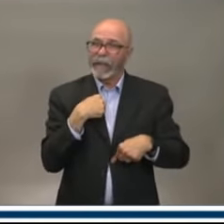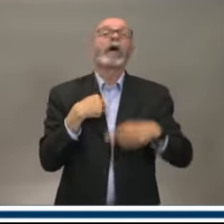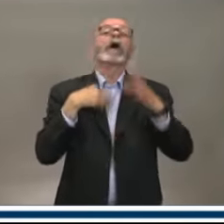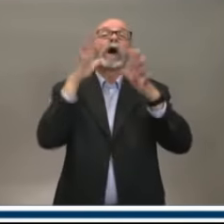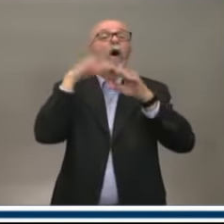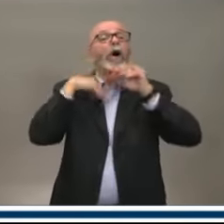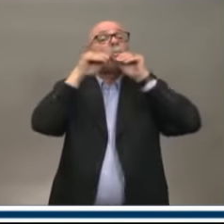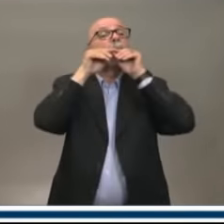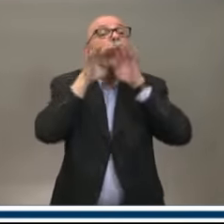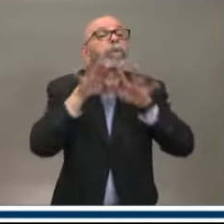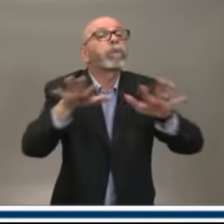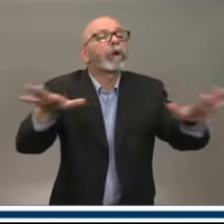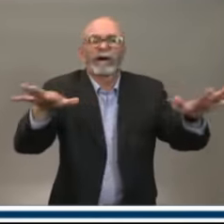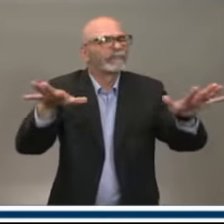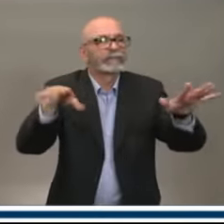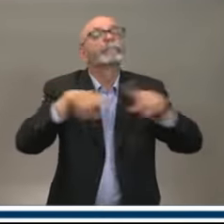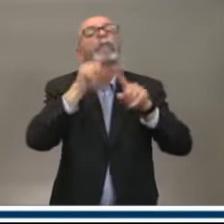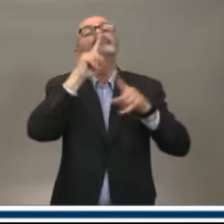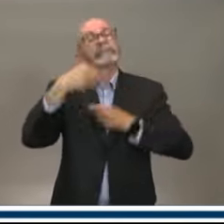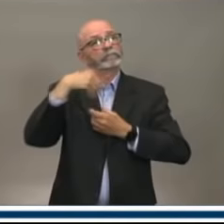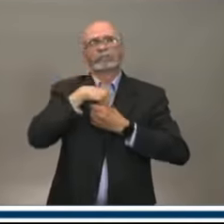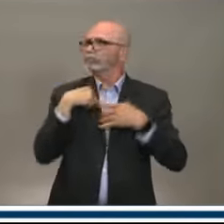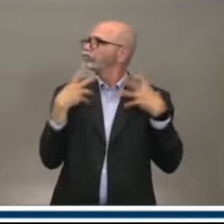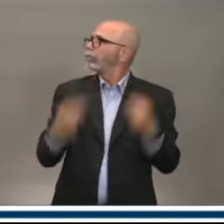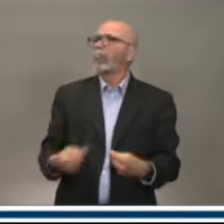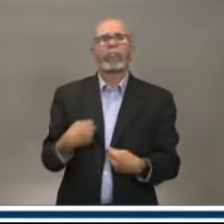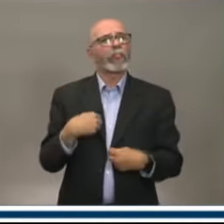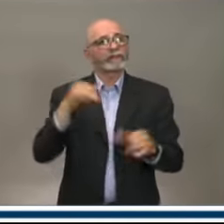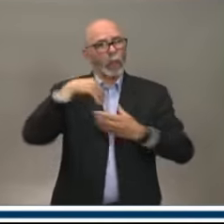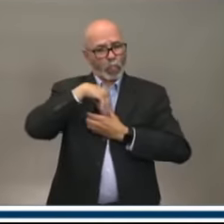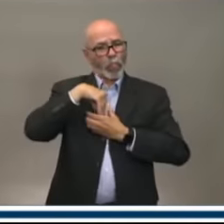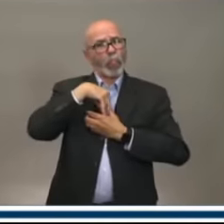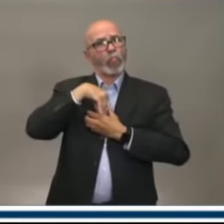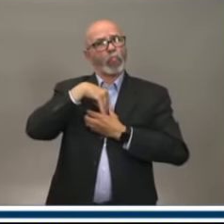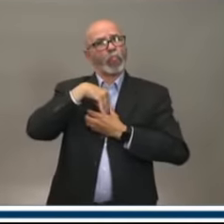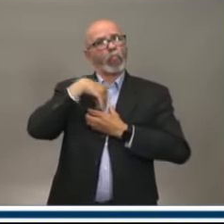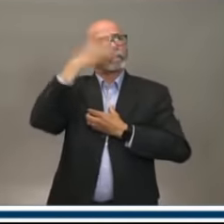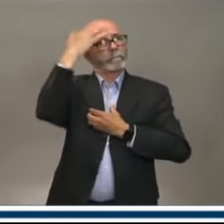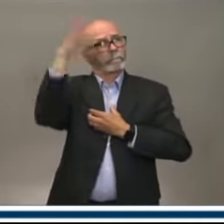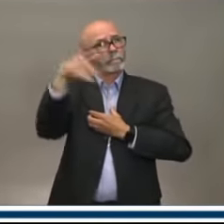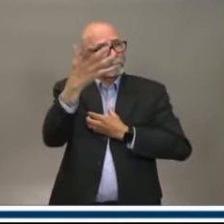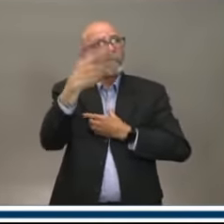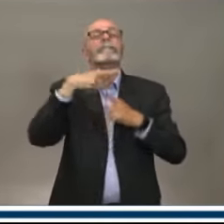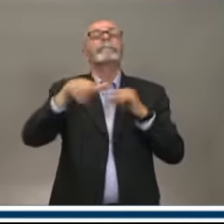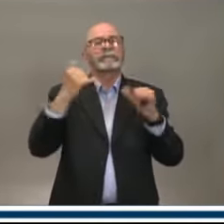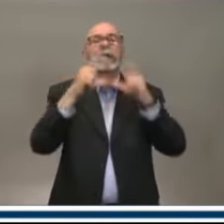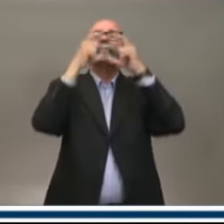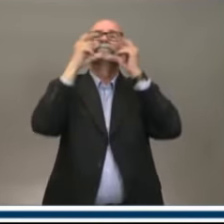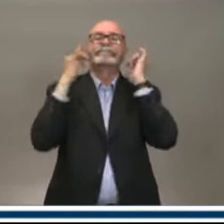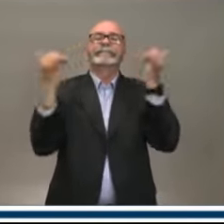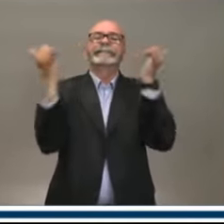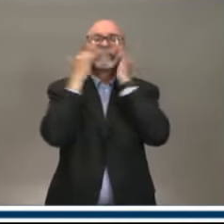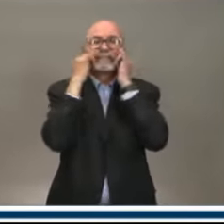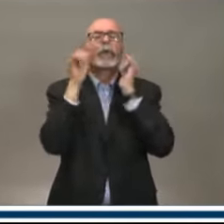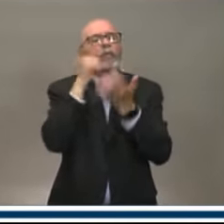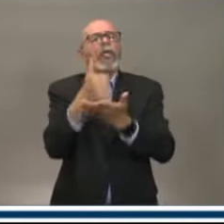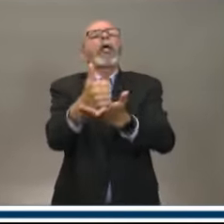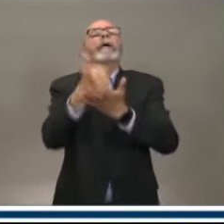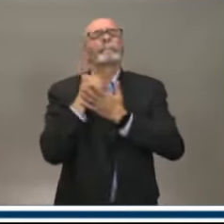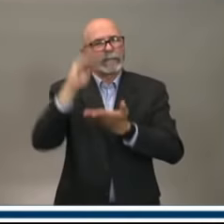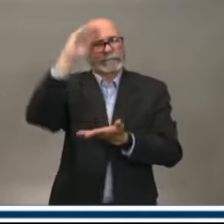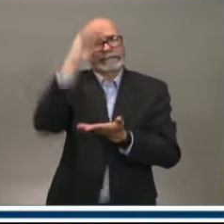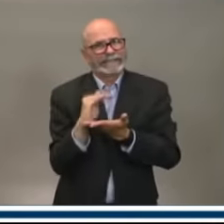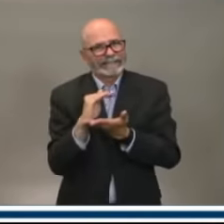asymptomatic spreader with COVID-19 or any other viruses that we have in our nose and throat, helps minimize the chance of